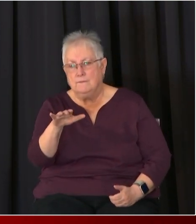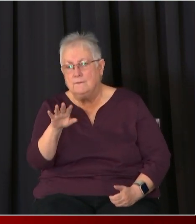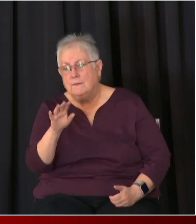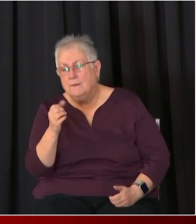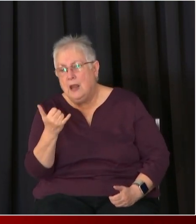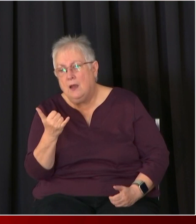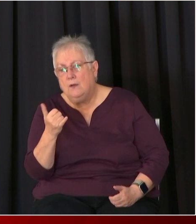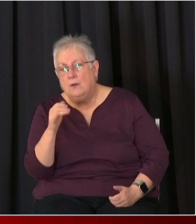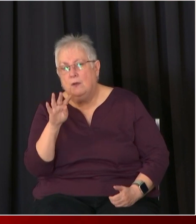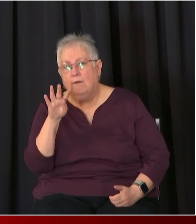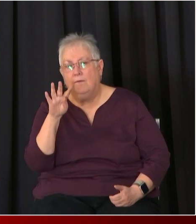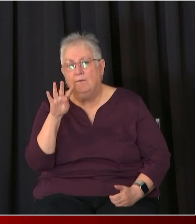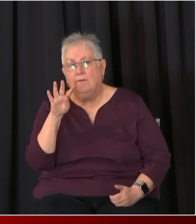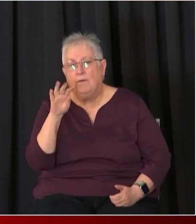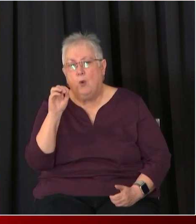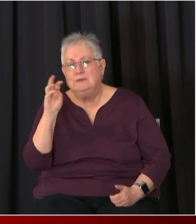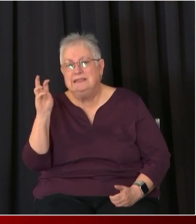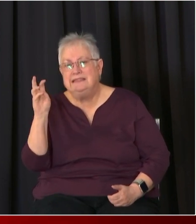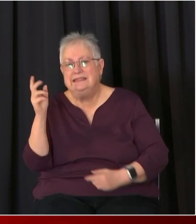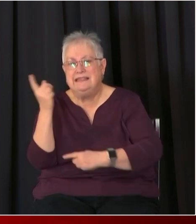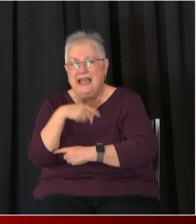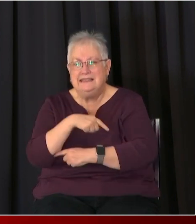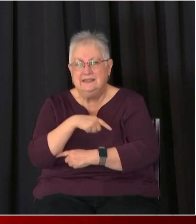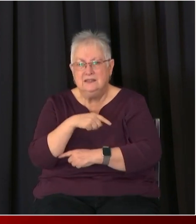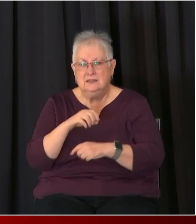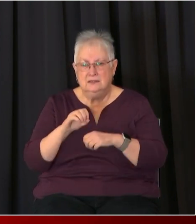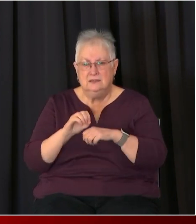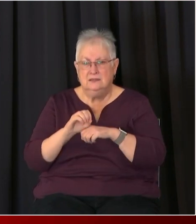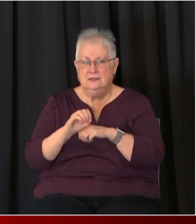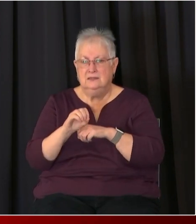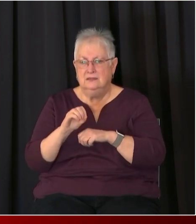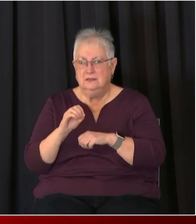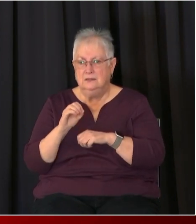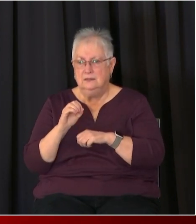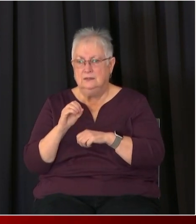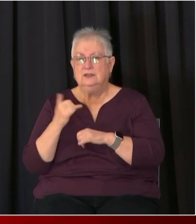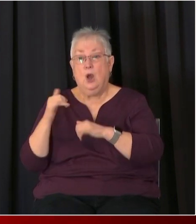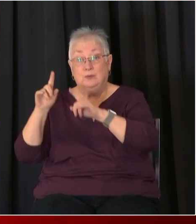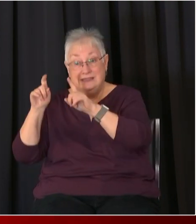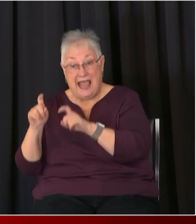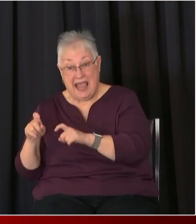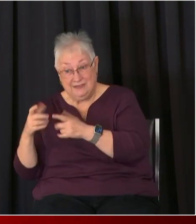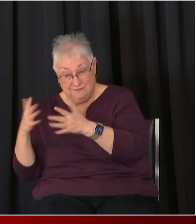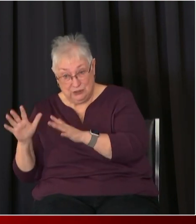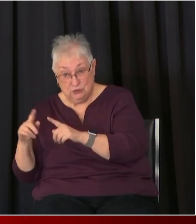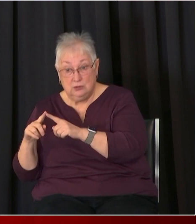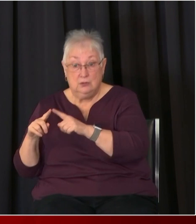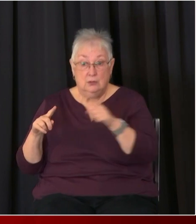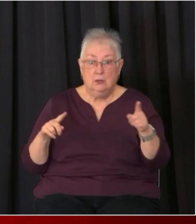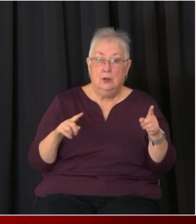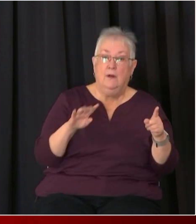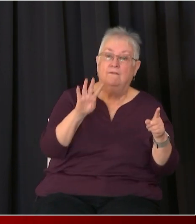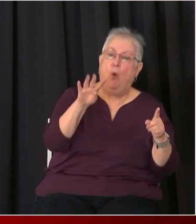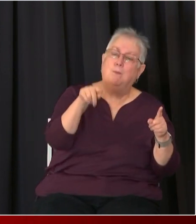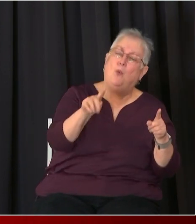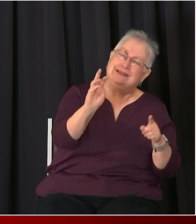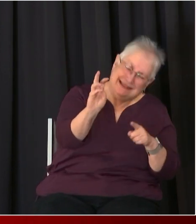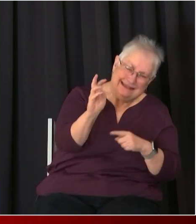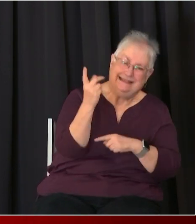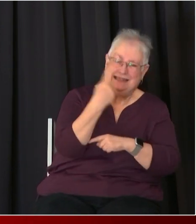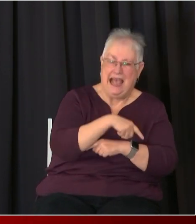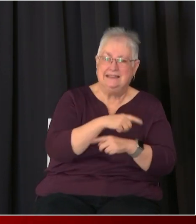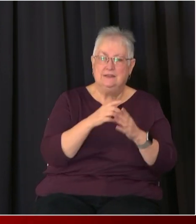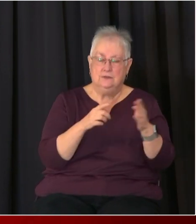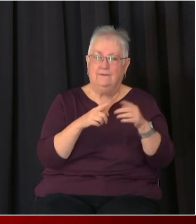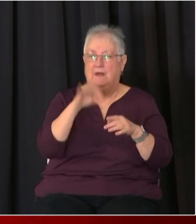additional sites in the hopes that we won't have to cut sites off, but it also provides folks other places to go if one site